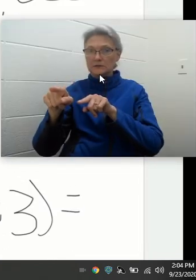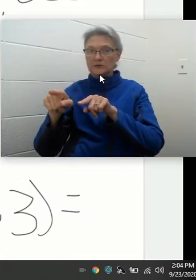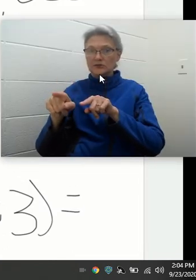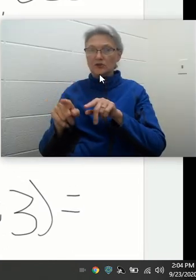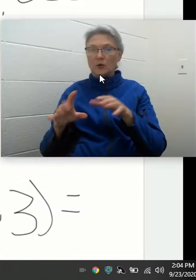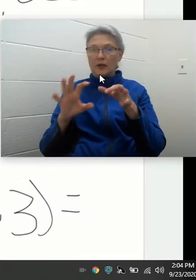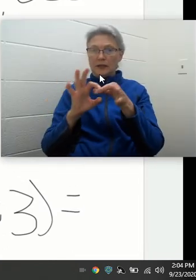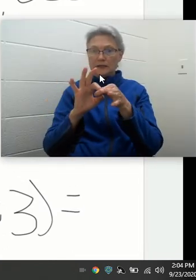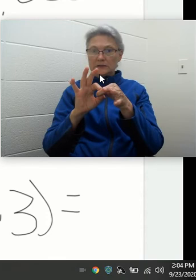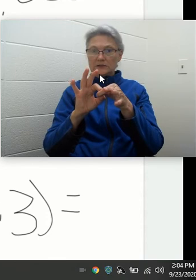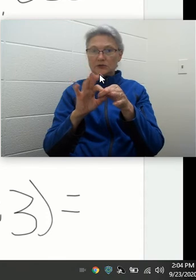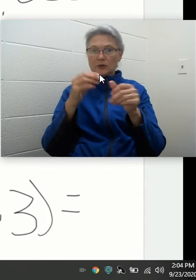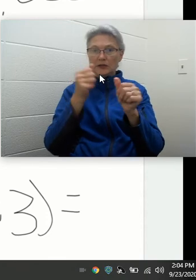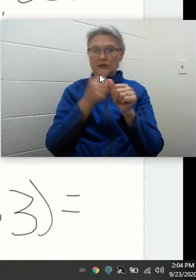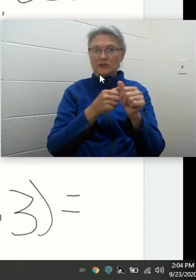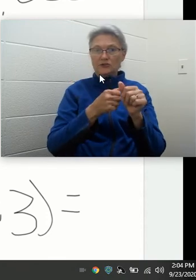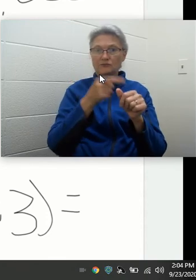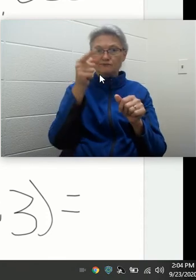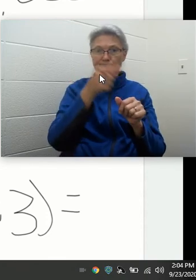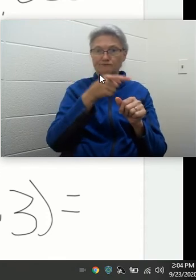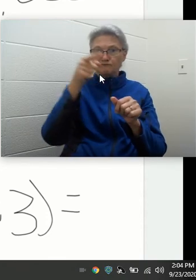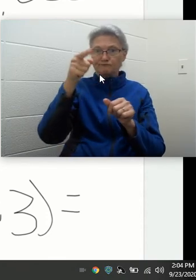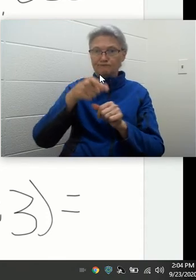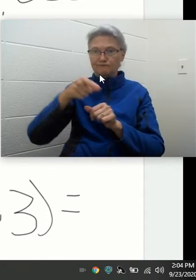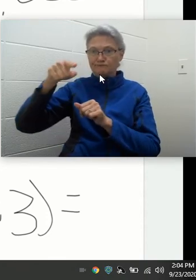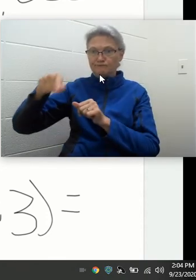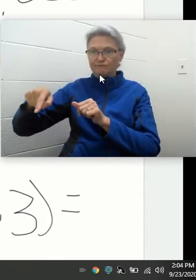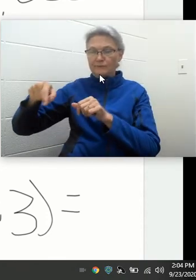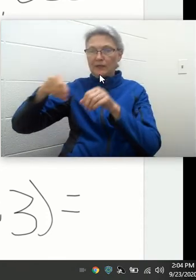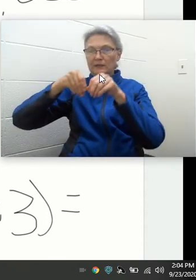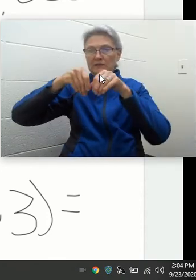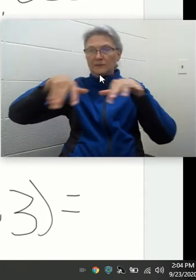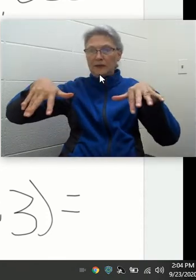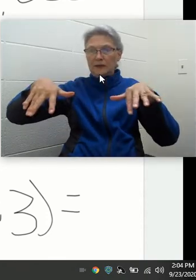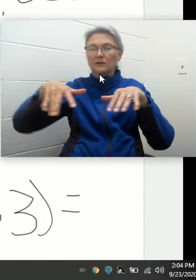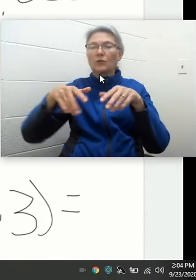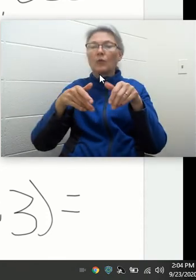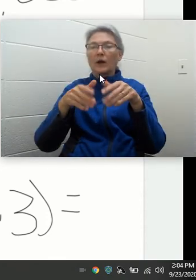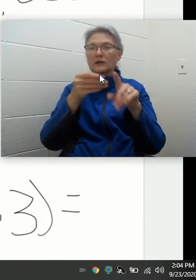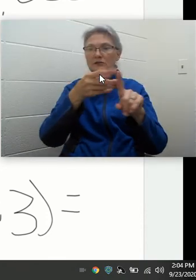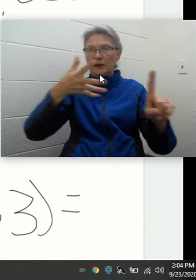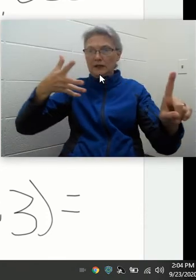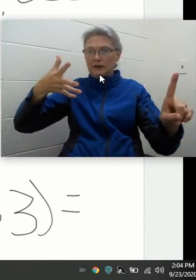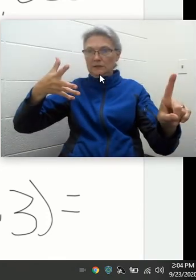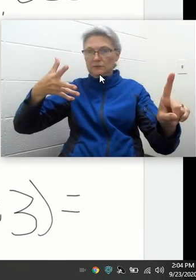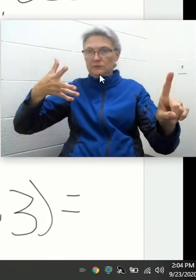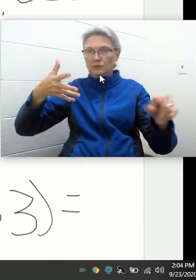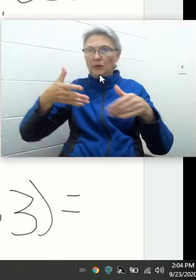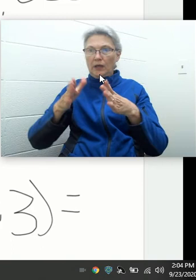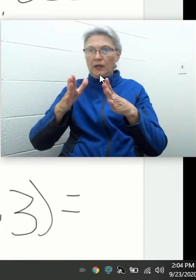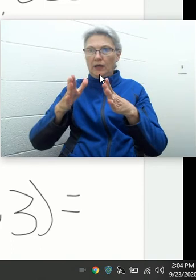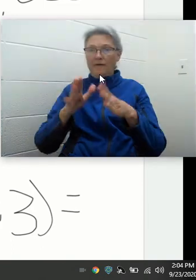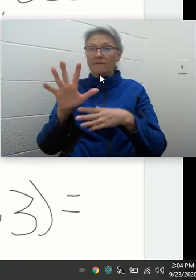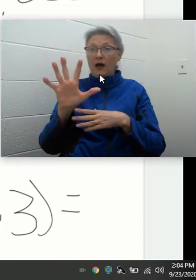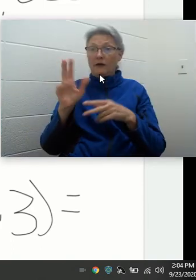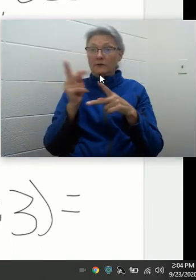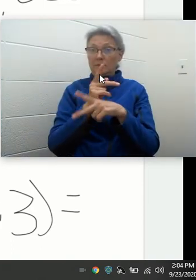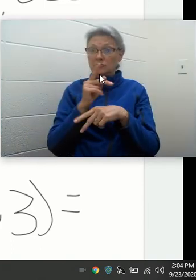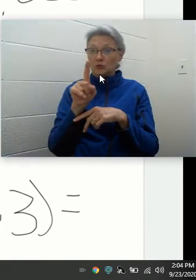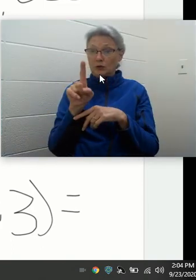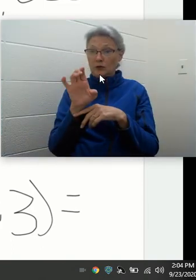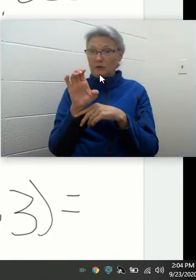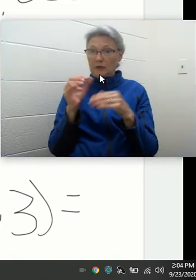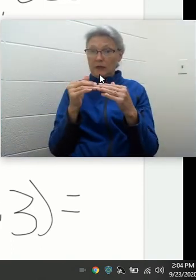each box has been expanded. So now 5 times 100, well, that's